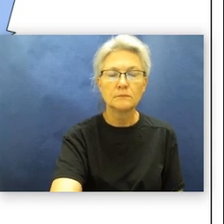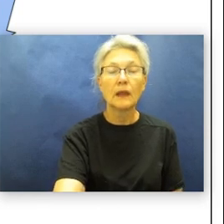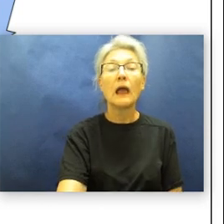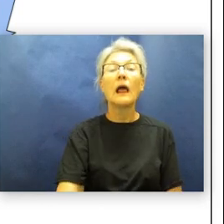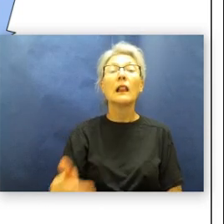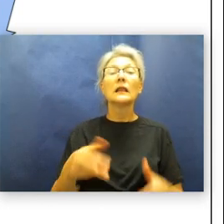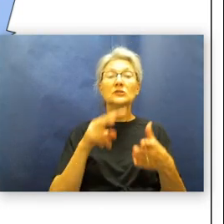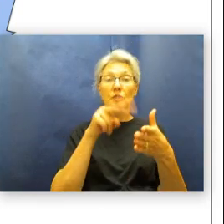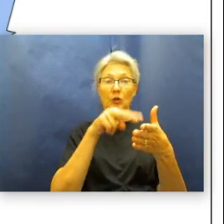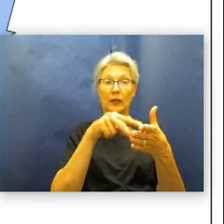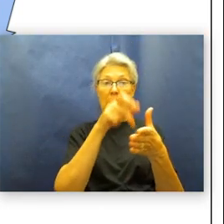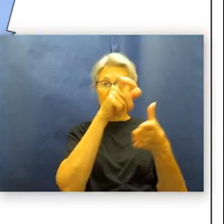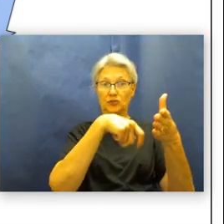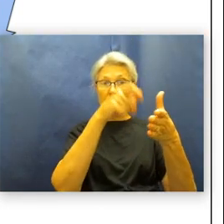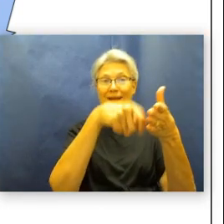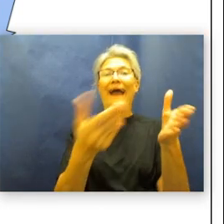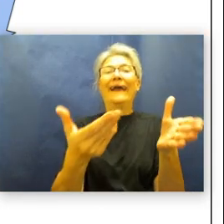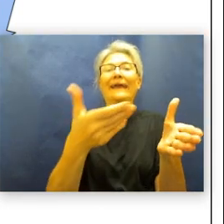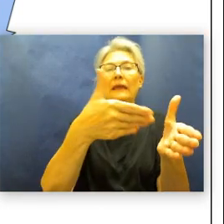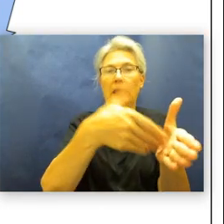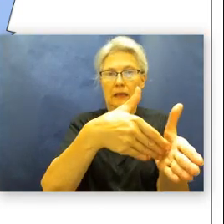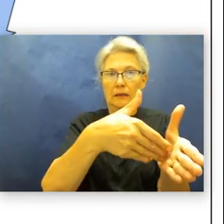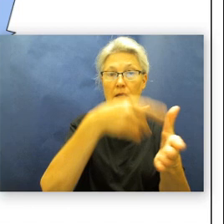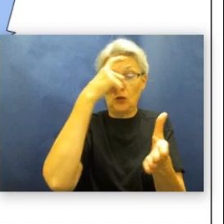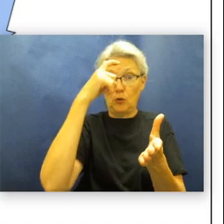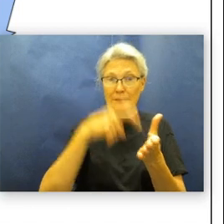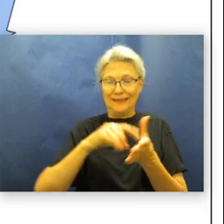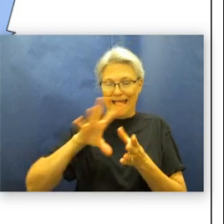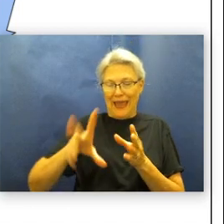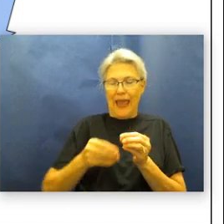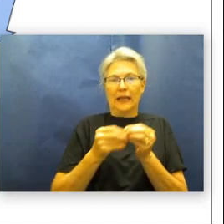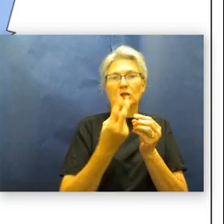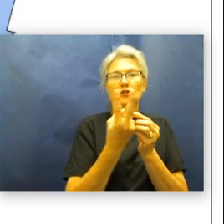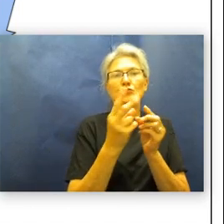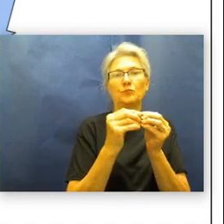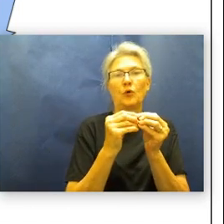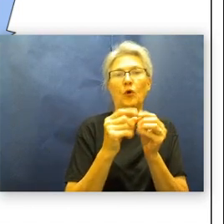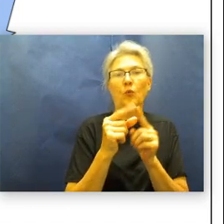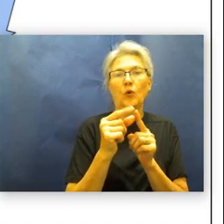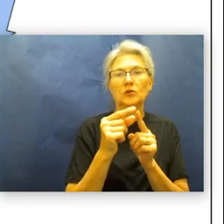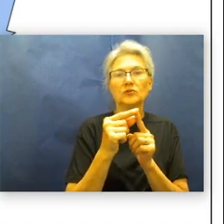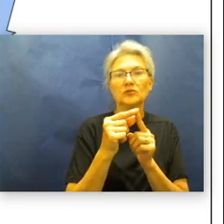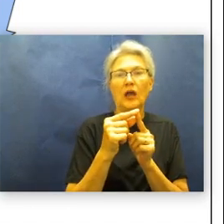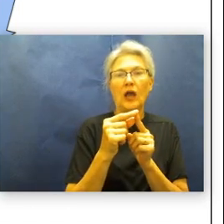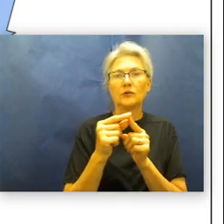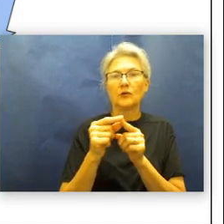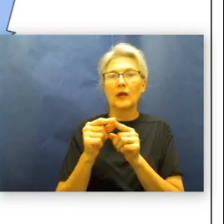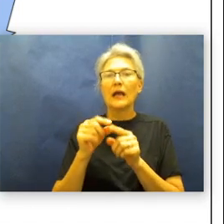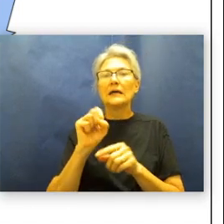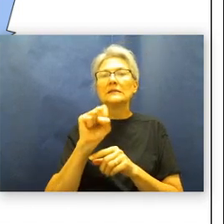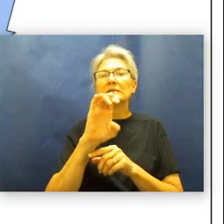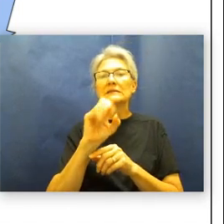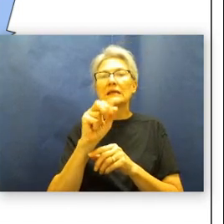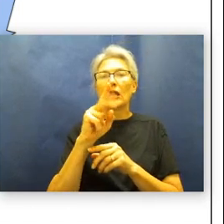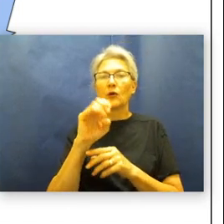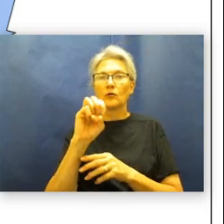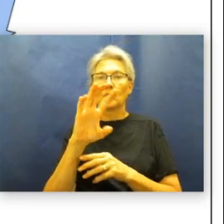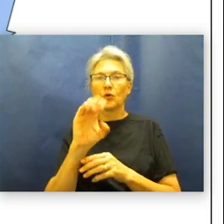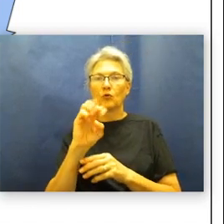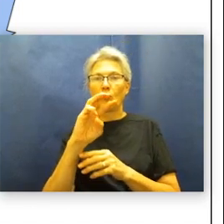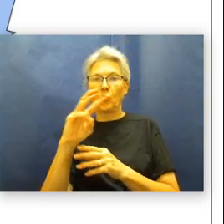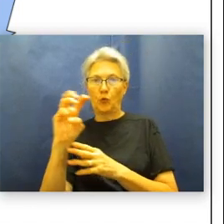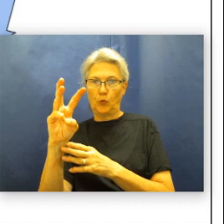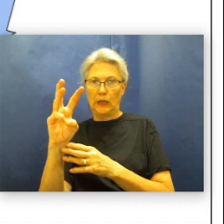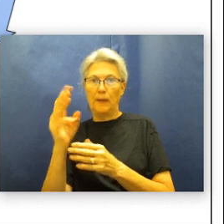Let's take a look at our chart again. You'll notice that I added 2 more words under Scarecrow that are in blue.